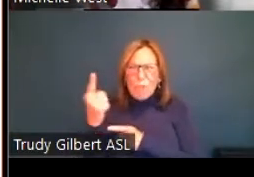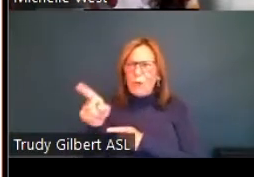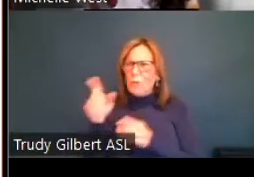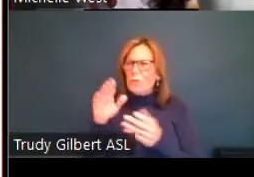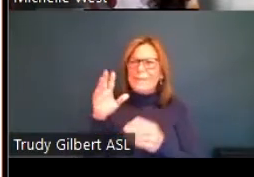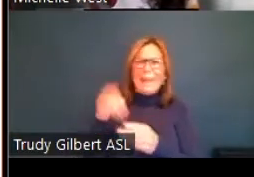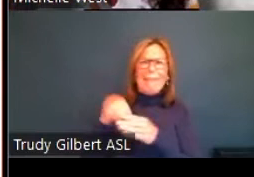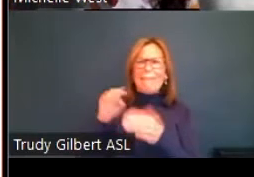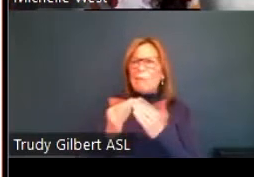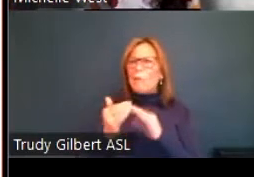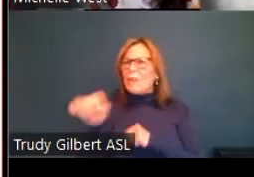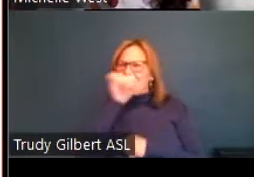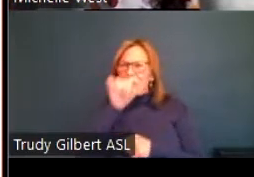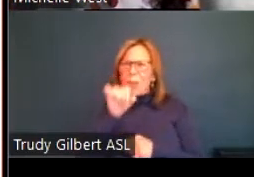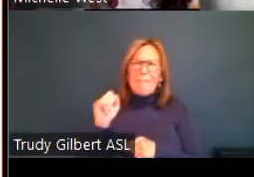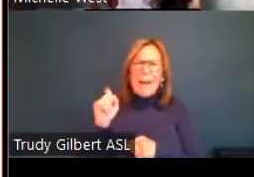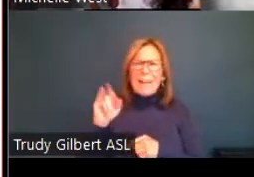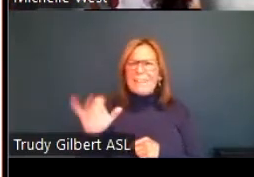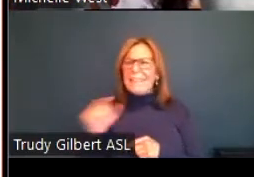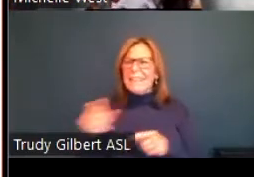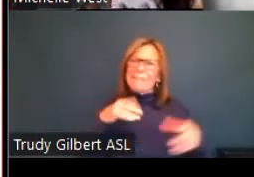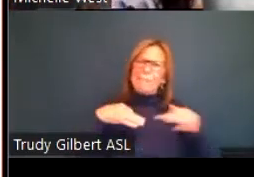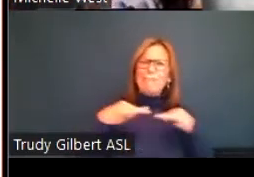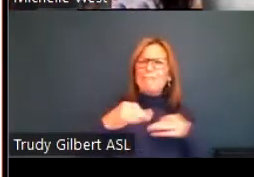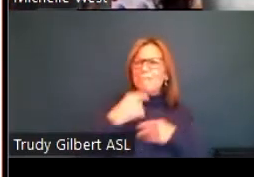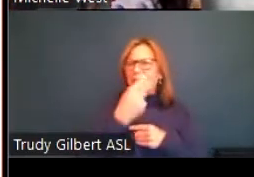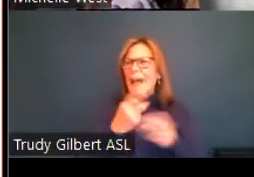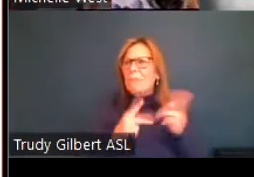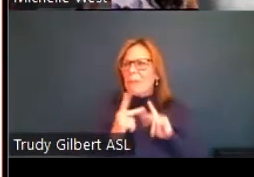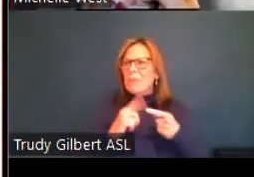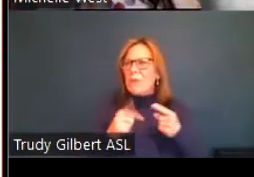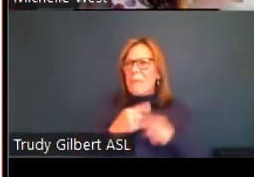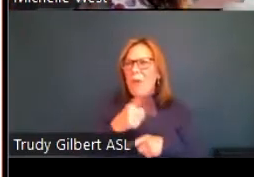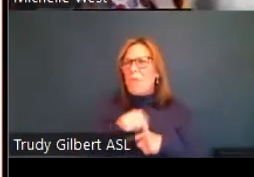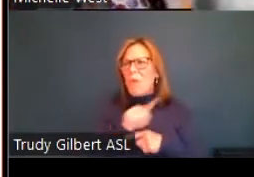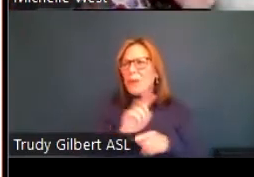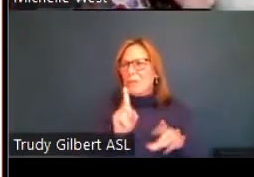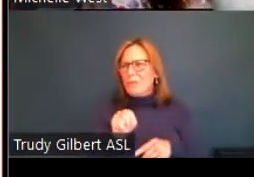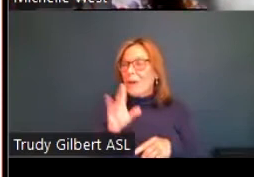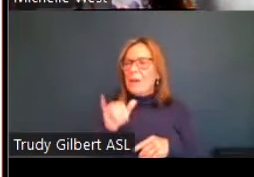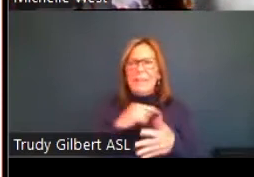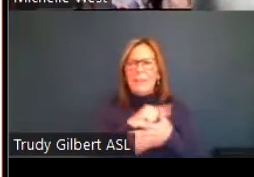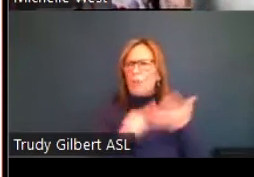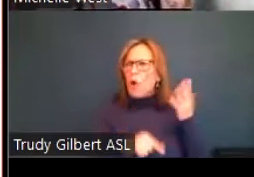telling people about what you do. So those are all just examples of the seven touches,